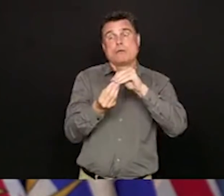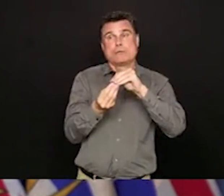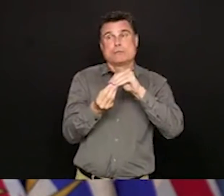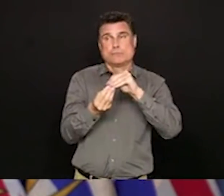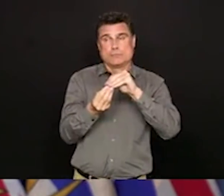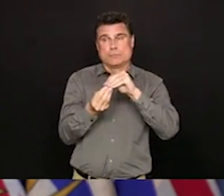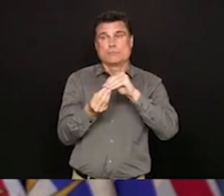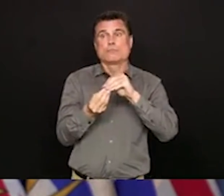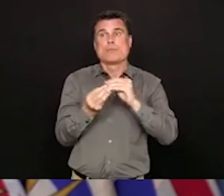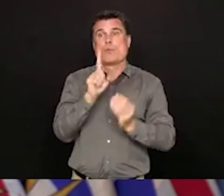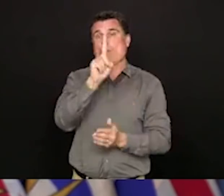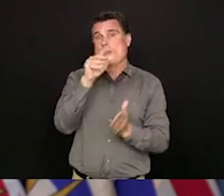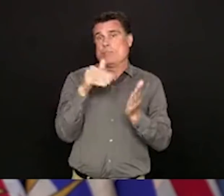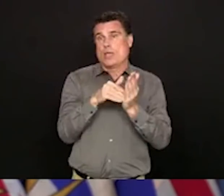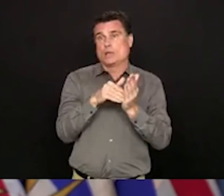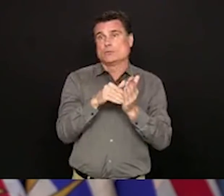to